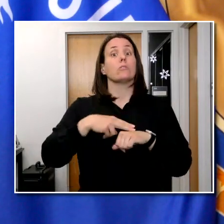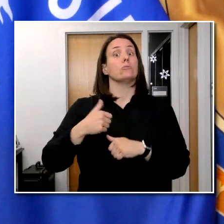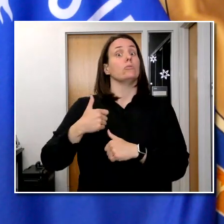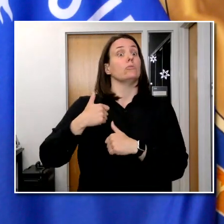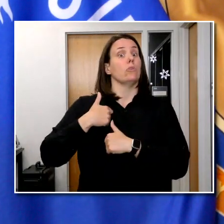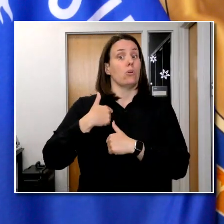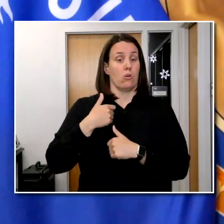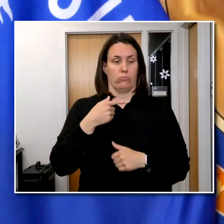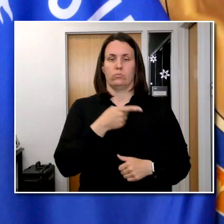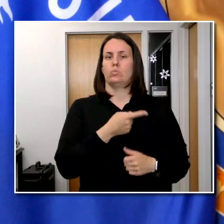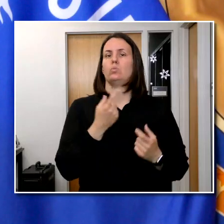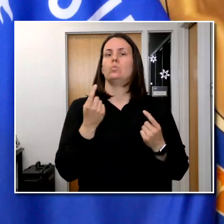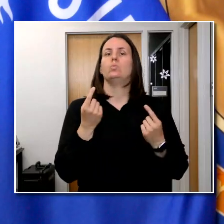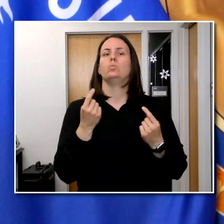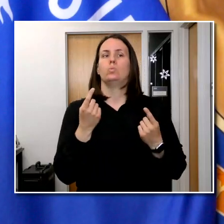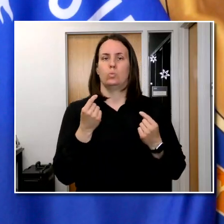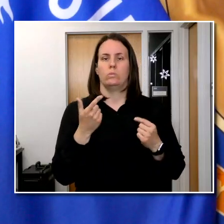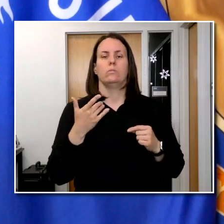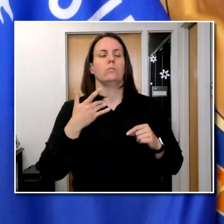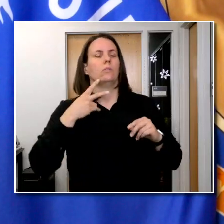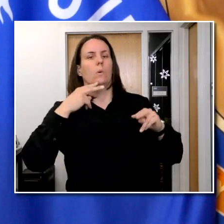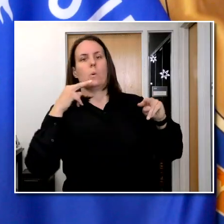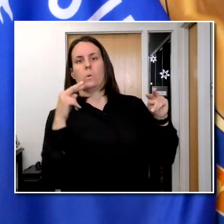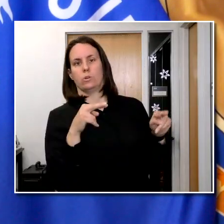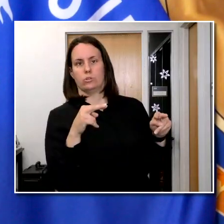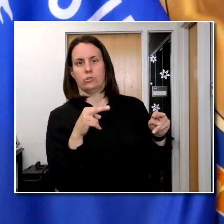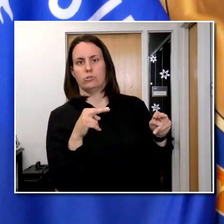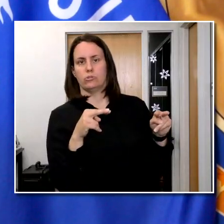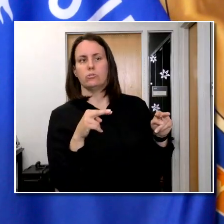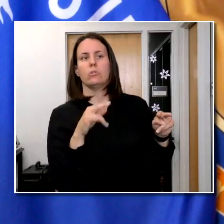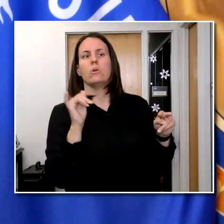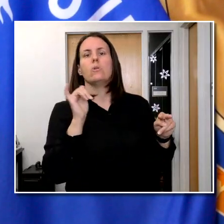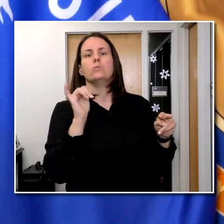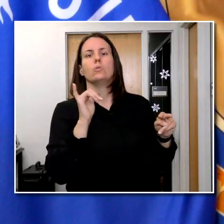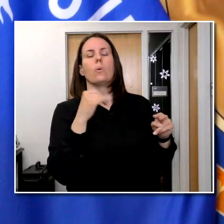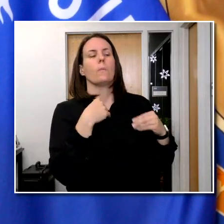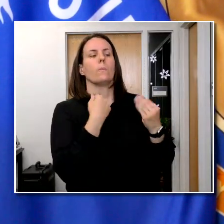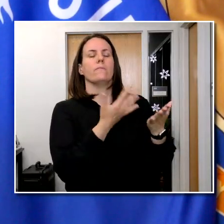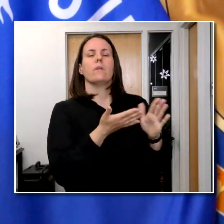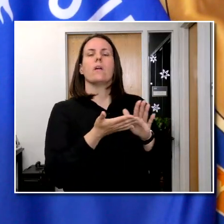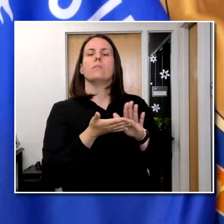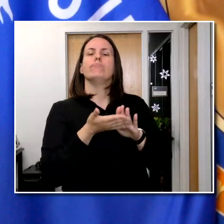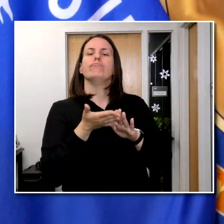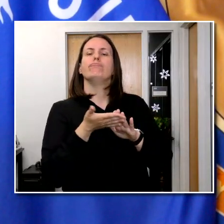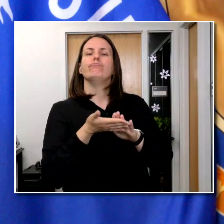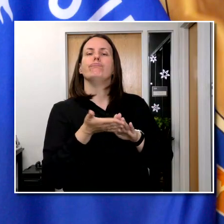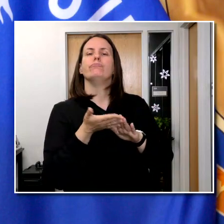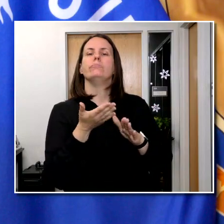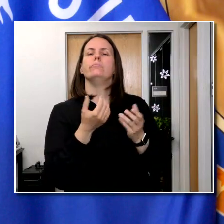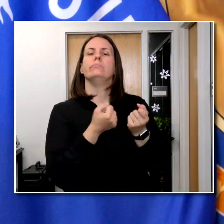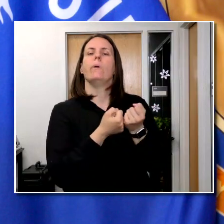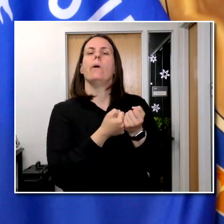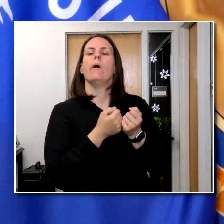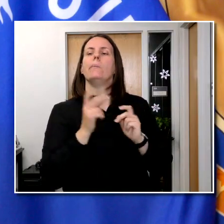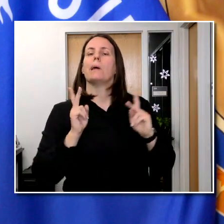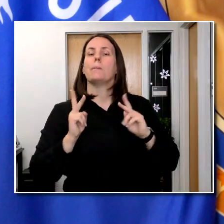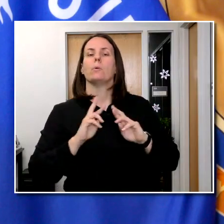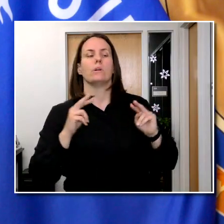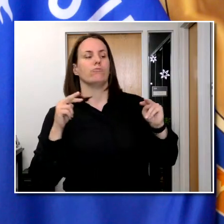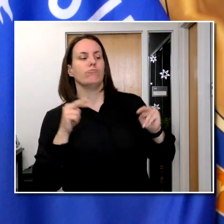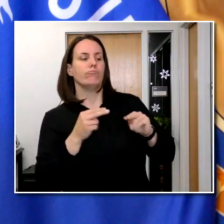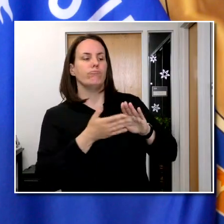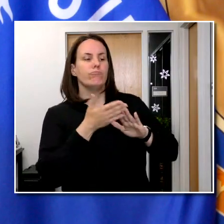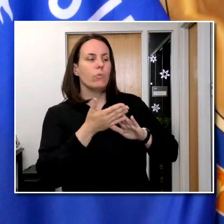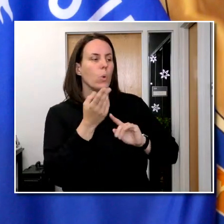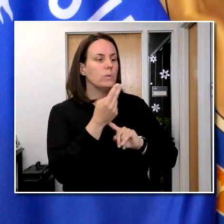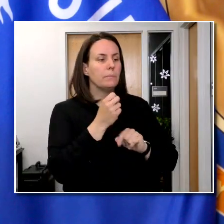monitoring and administrative support to that isolation facility. In terms of other isolation facilities around the state, there are many